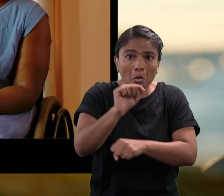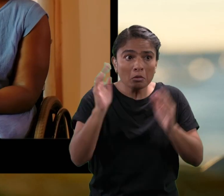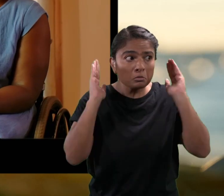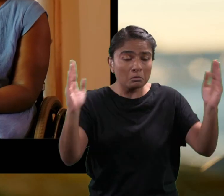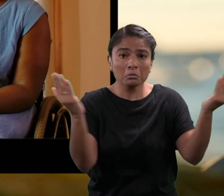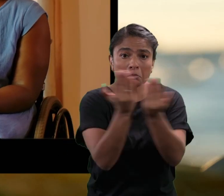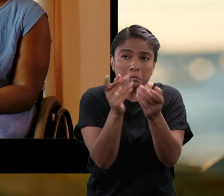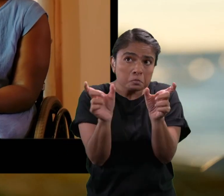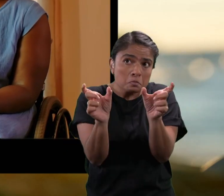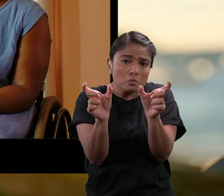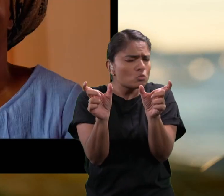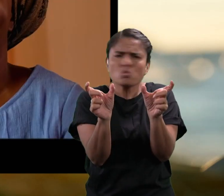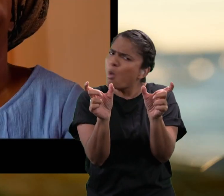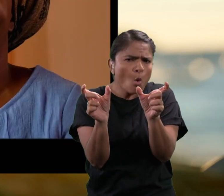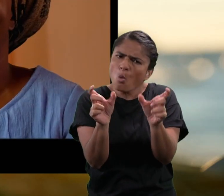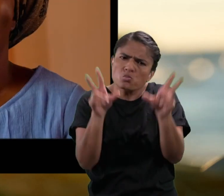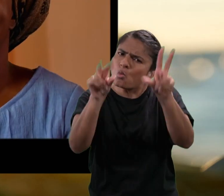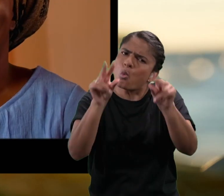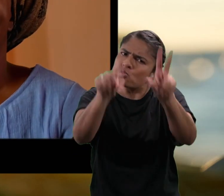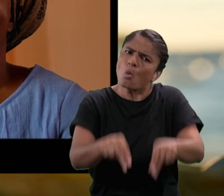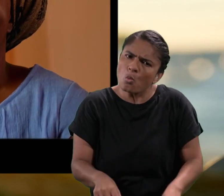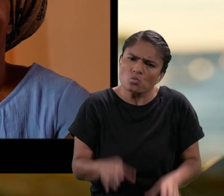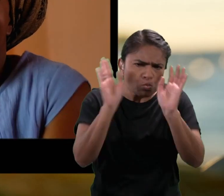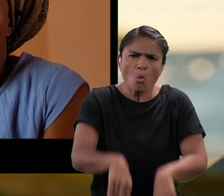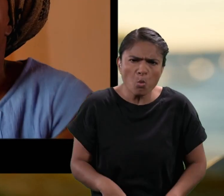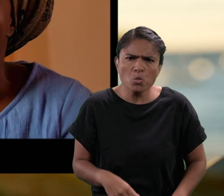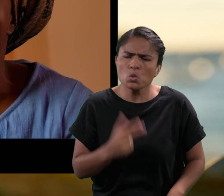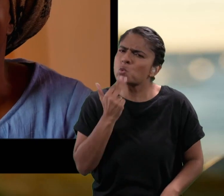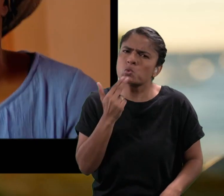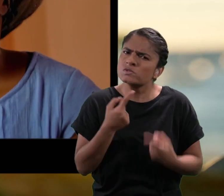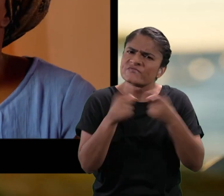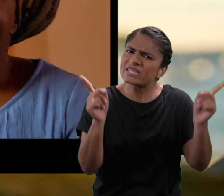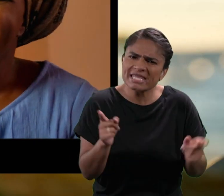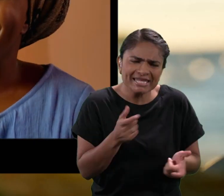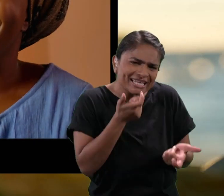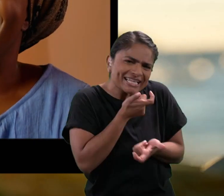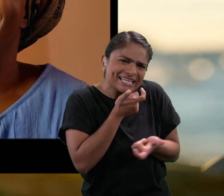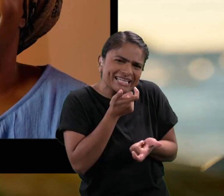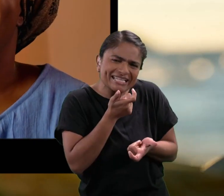lock yourself behind closed doors. It's not cute.